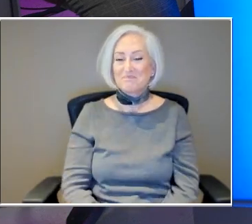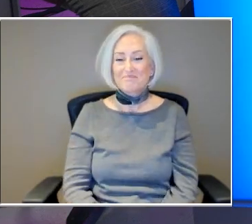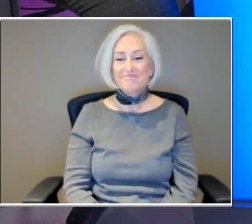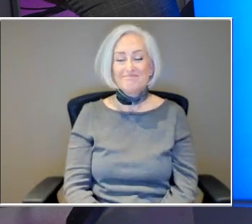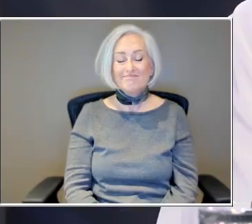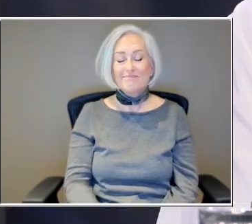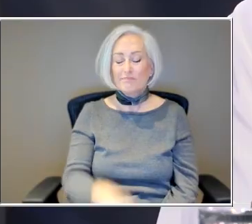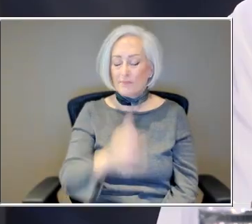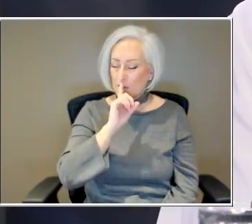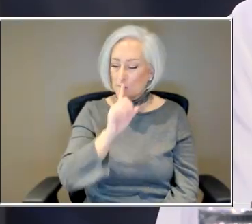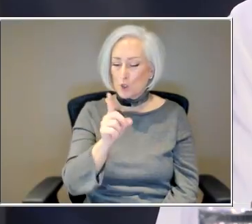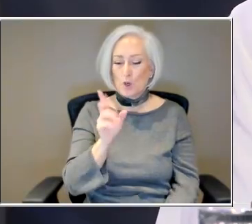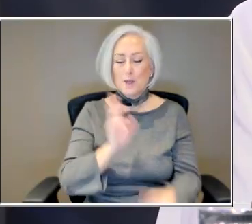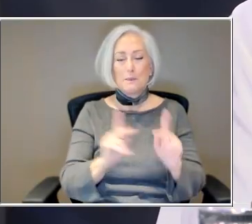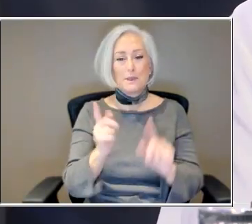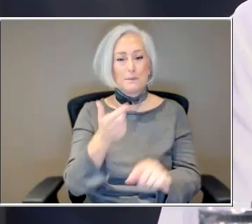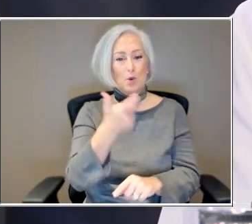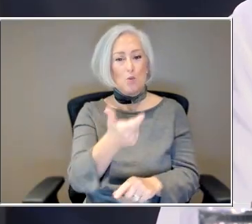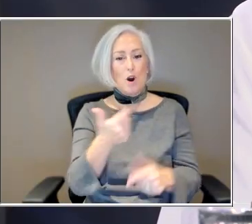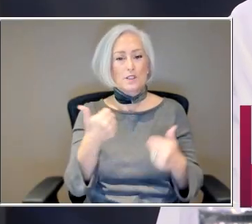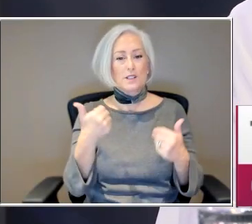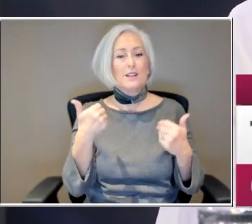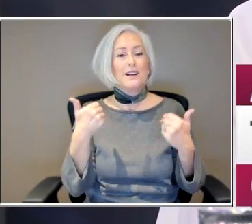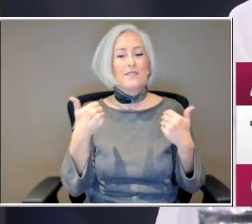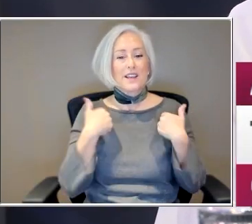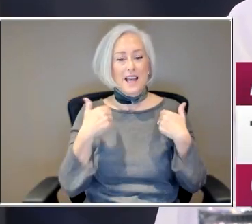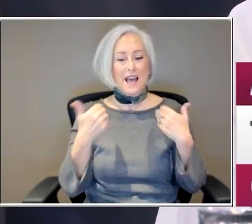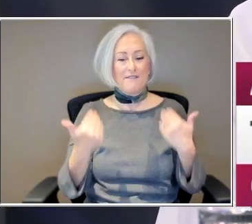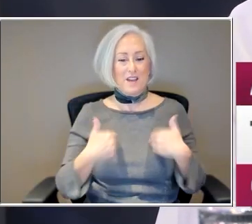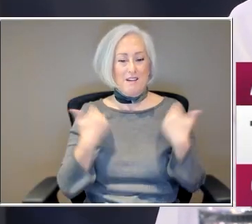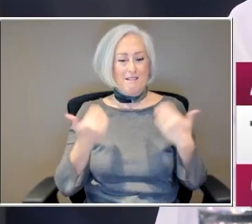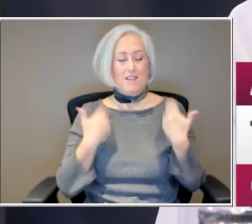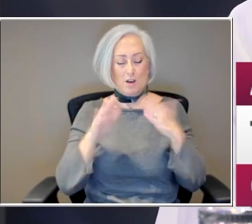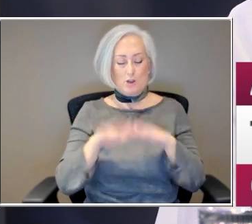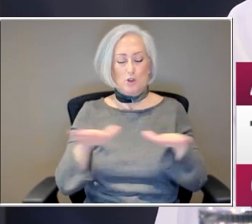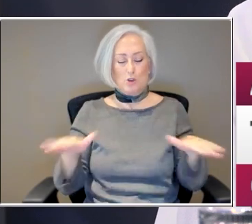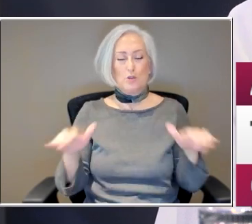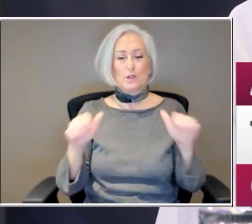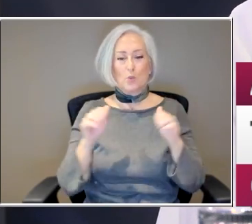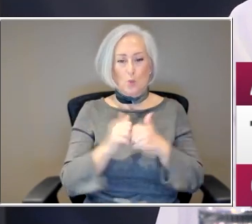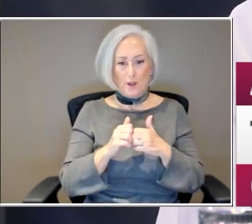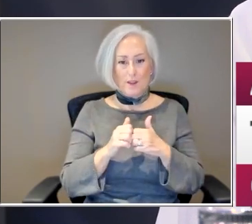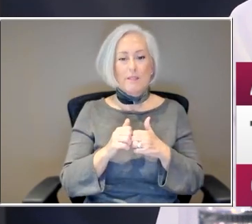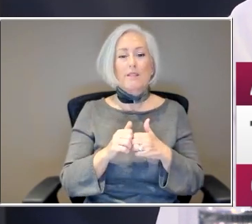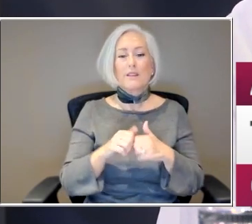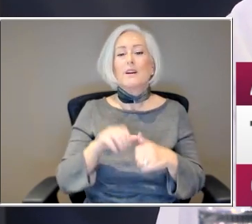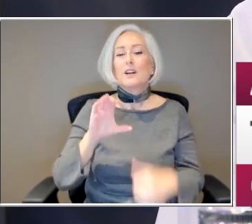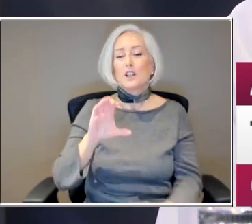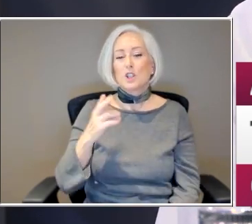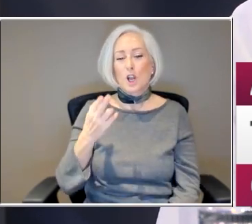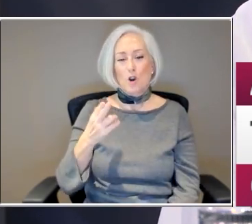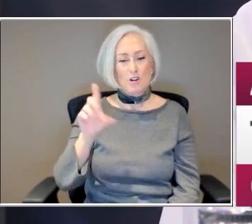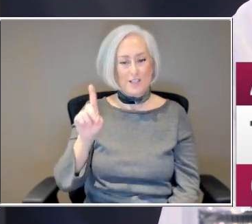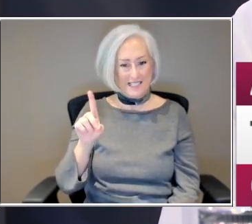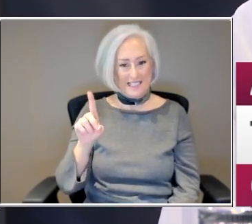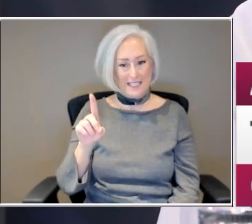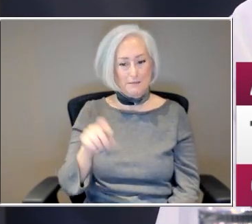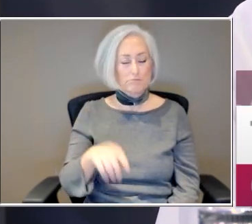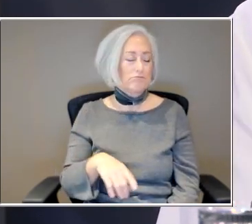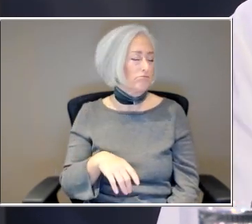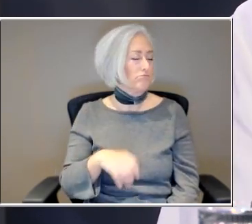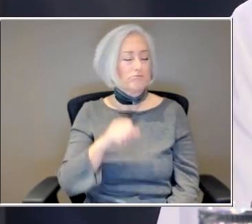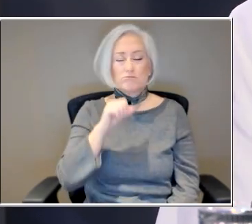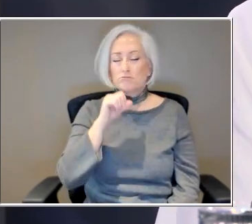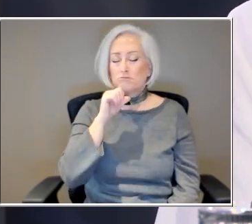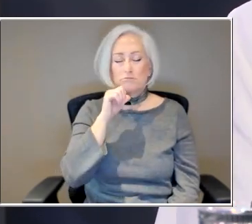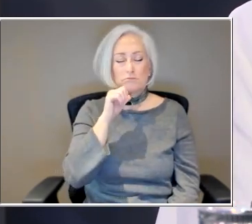people watching that have young kids with congenital heart disease, and I think the biggest thing is don't lose hope. Sometimes